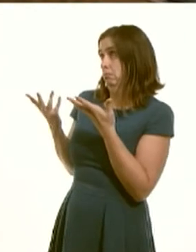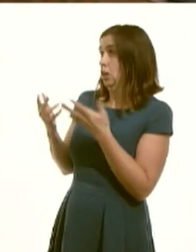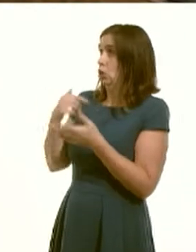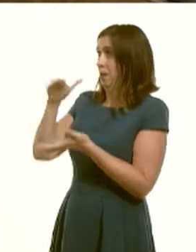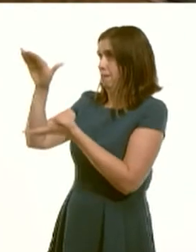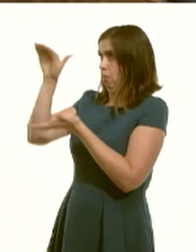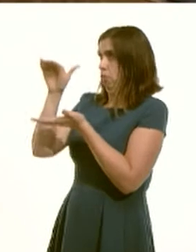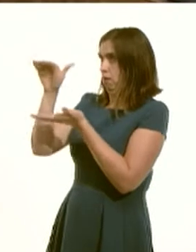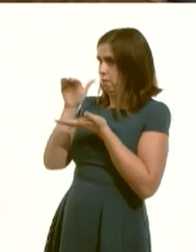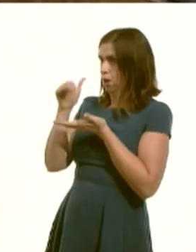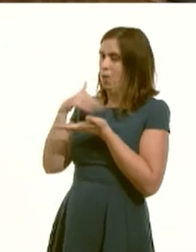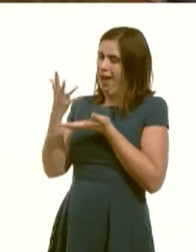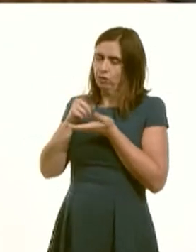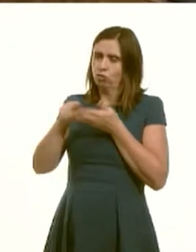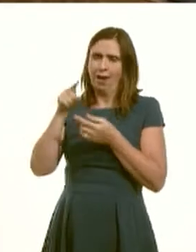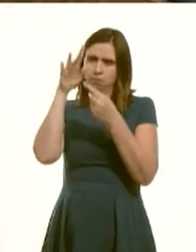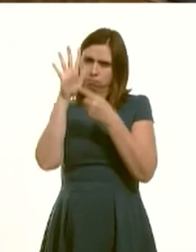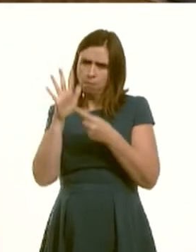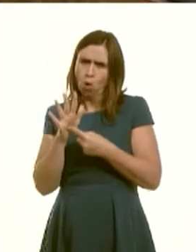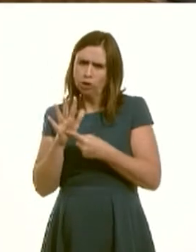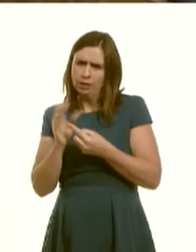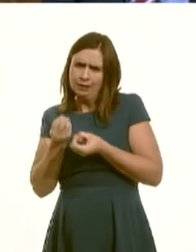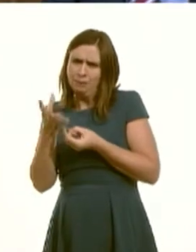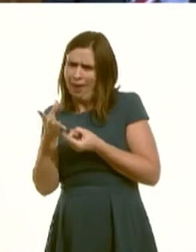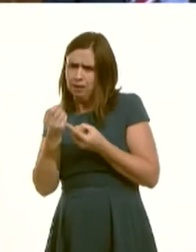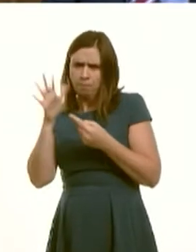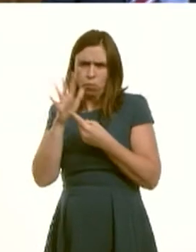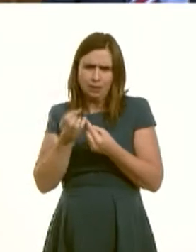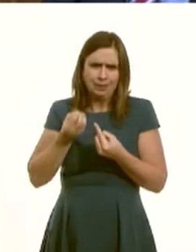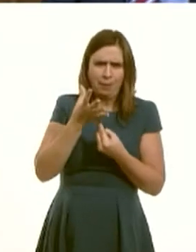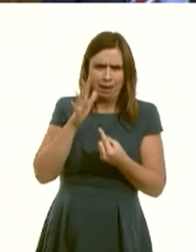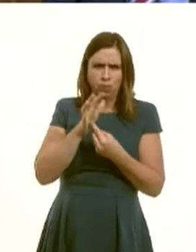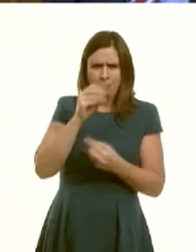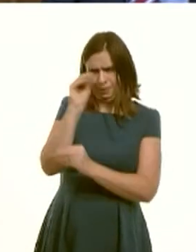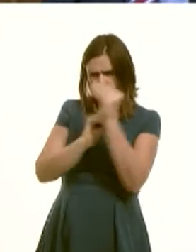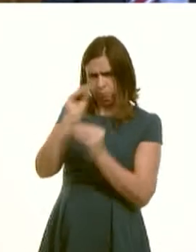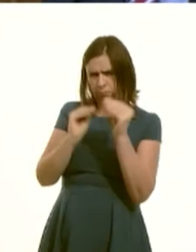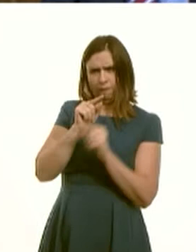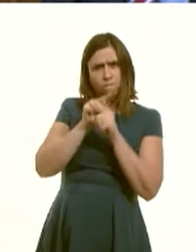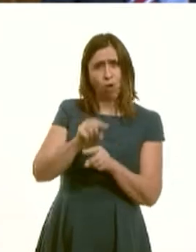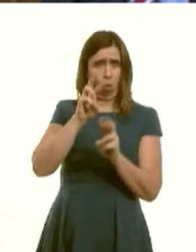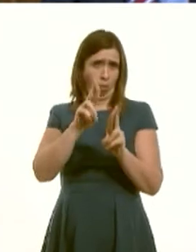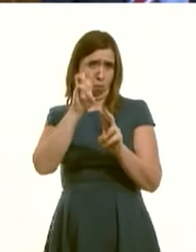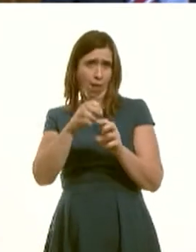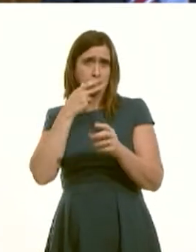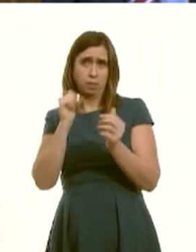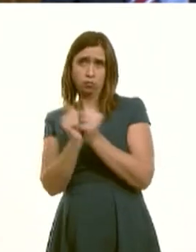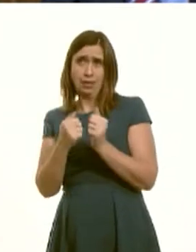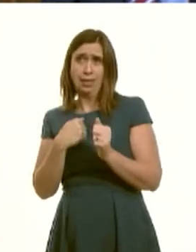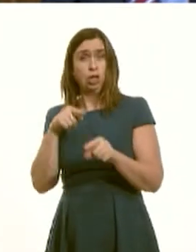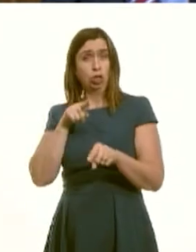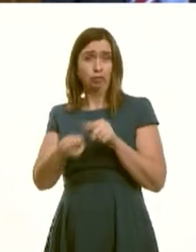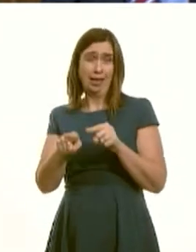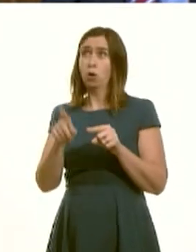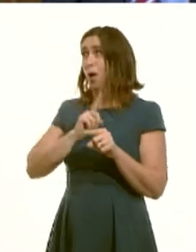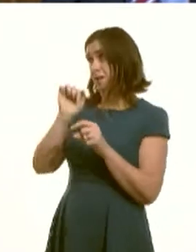we think the people of Wales would want us to prioritise. That has meant, of course, finding more money for the NHS and shielding the people of Wales from the worst cuts that